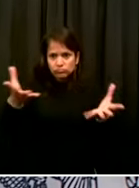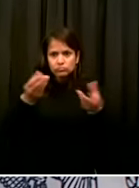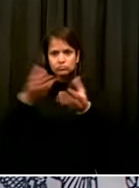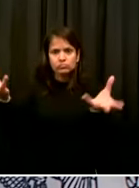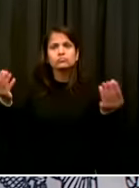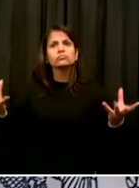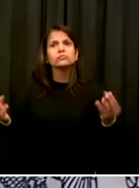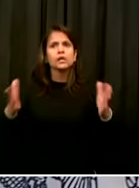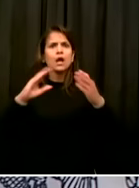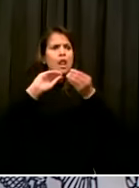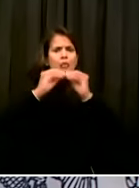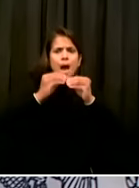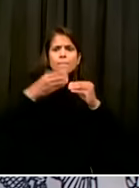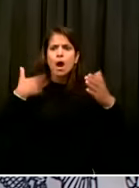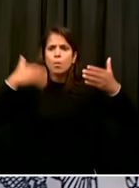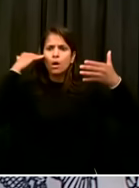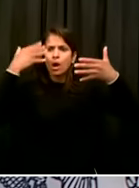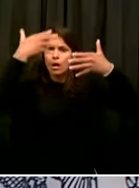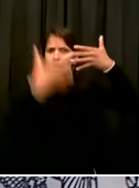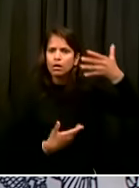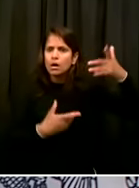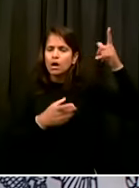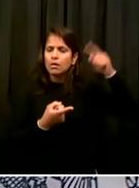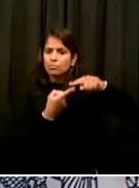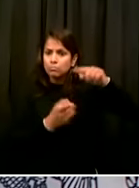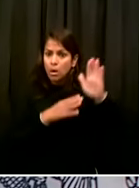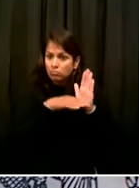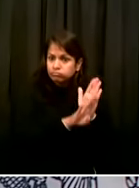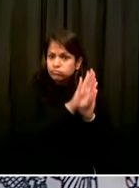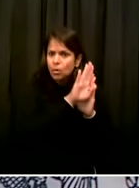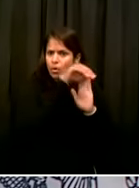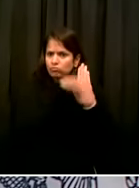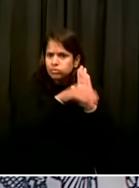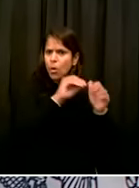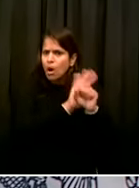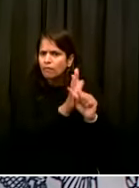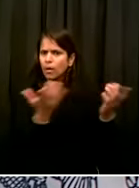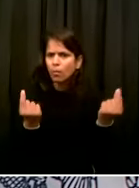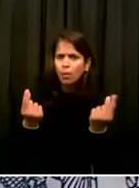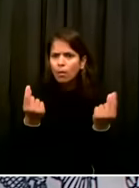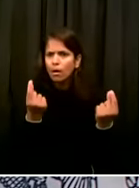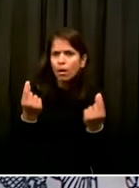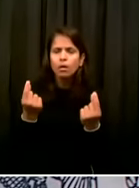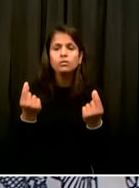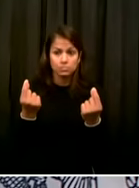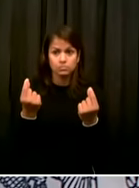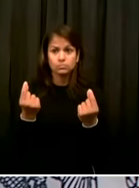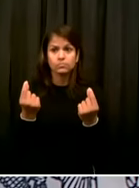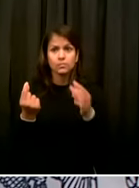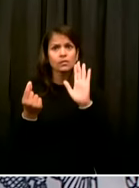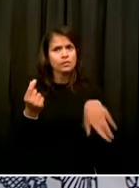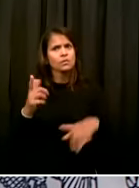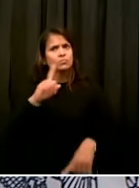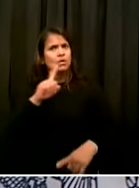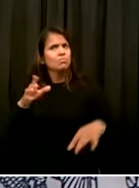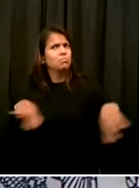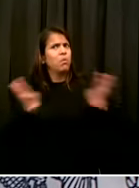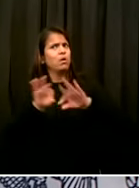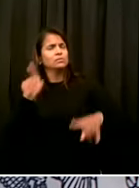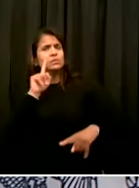on throughout this crisis is how to present the best possible information to all New Yorkers. Starting